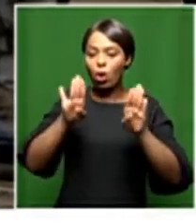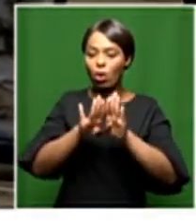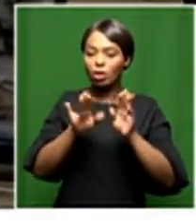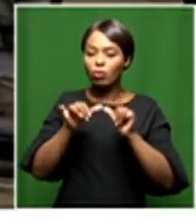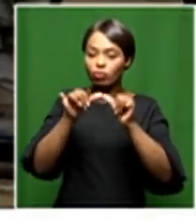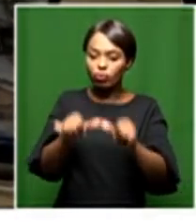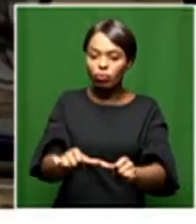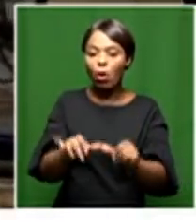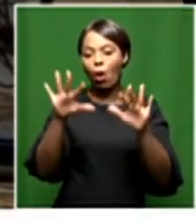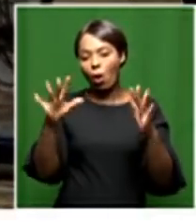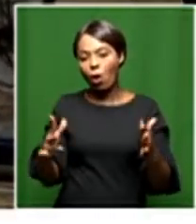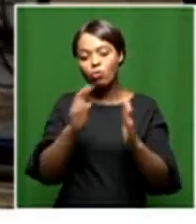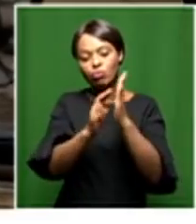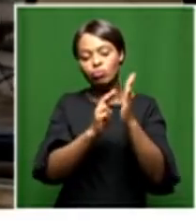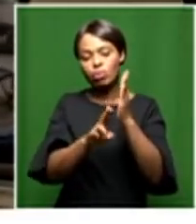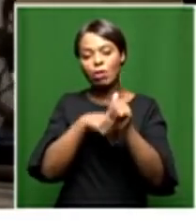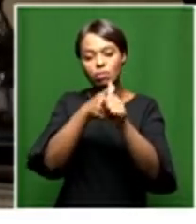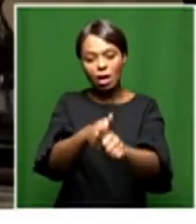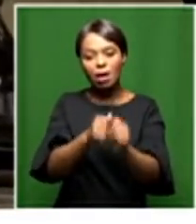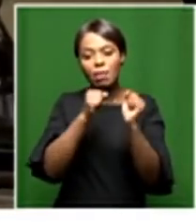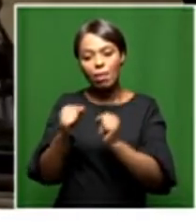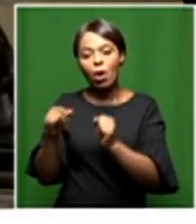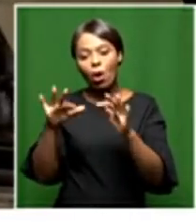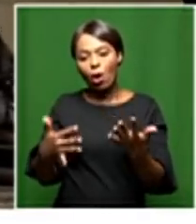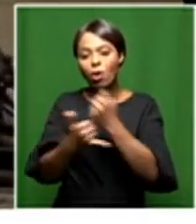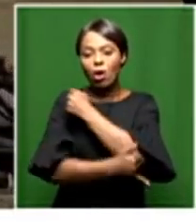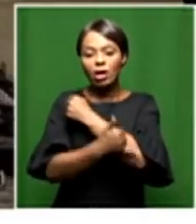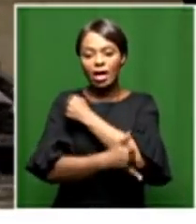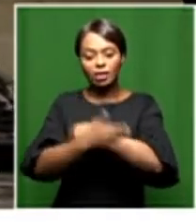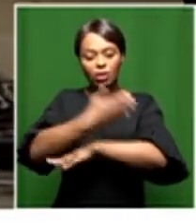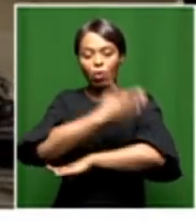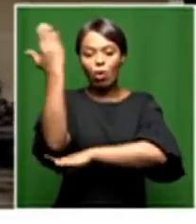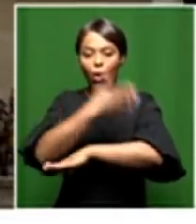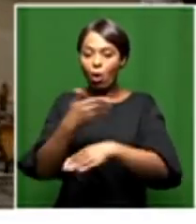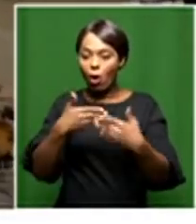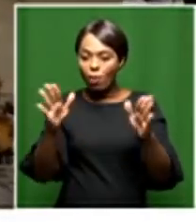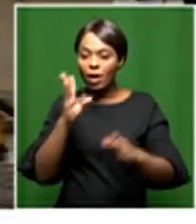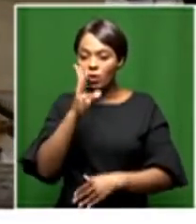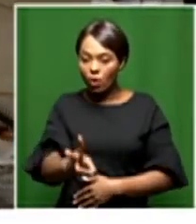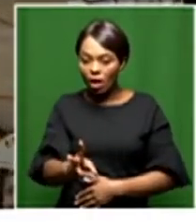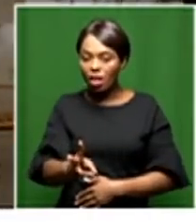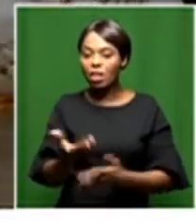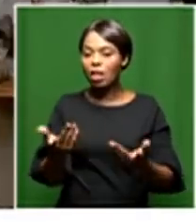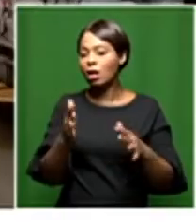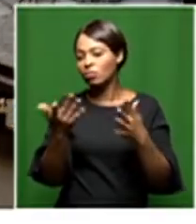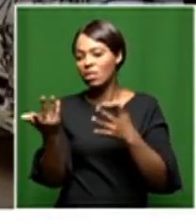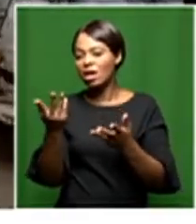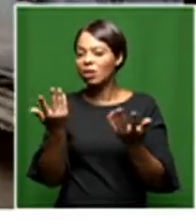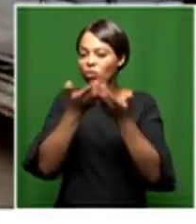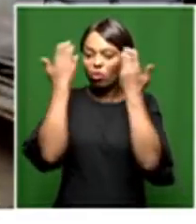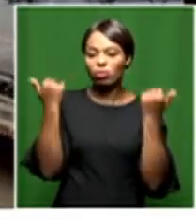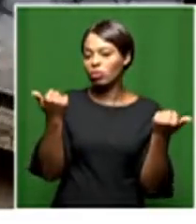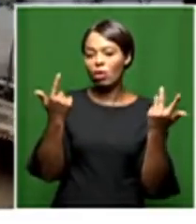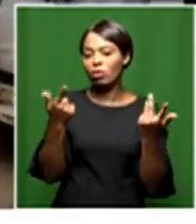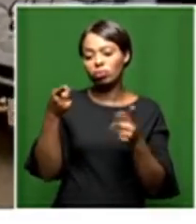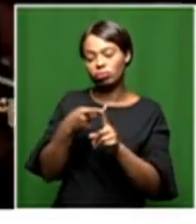he lift the restrictions and open the country, open the borders, or people are anticipating. We don't know yet what is going